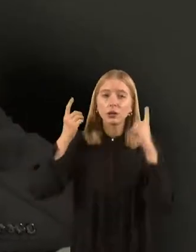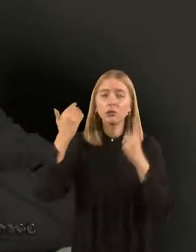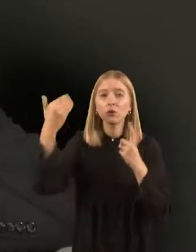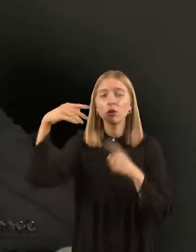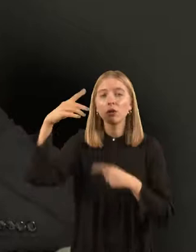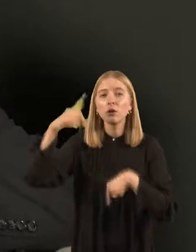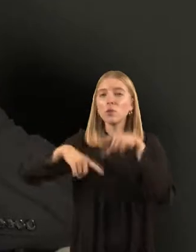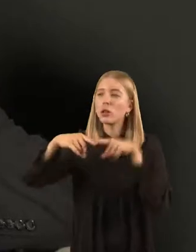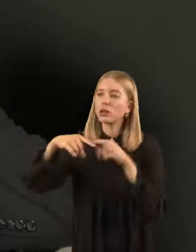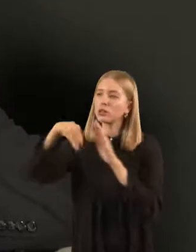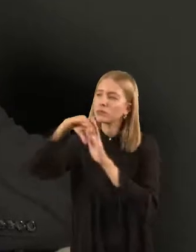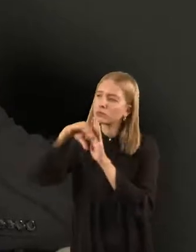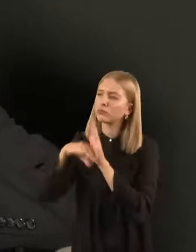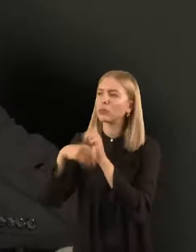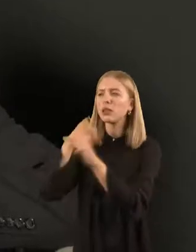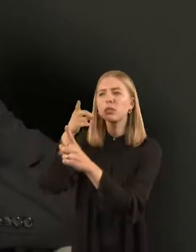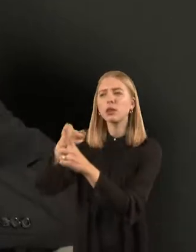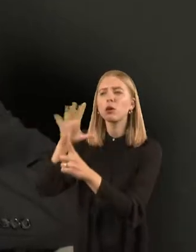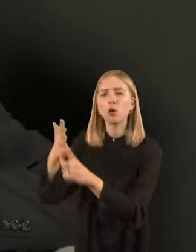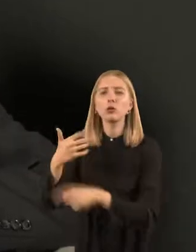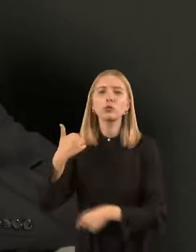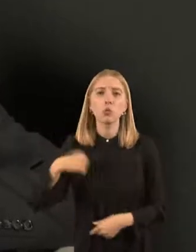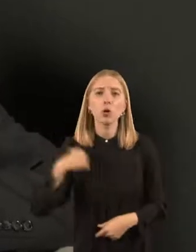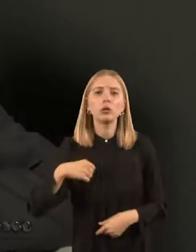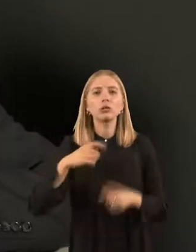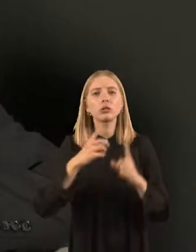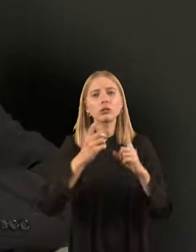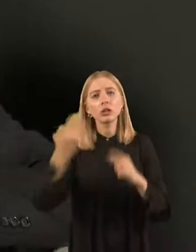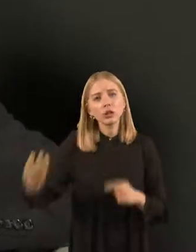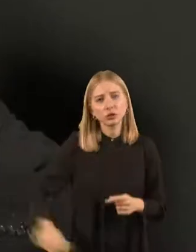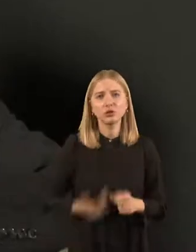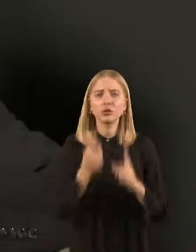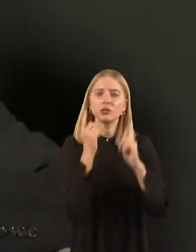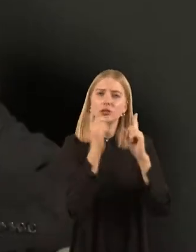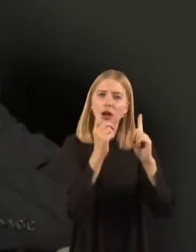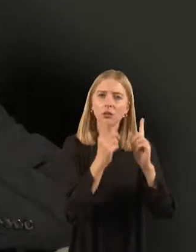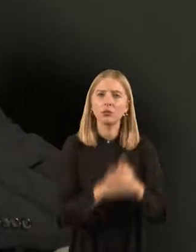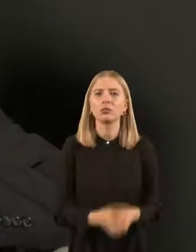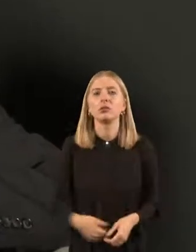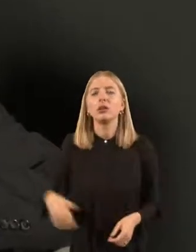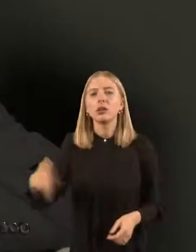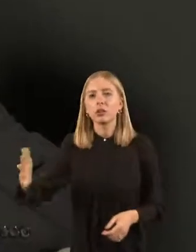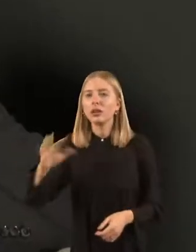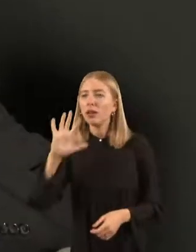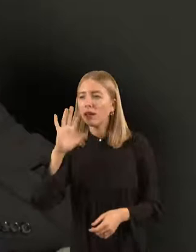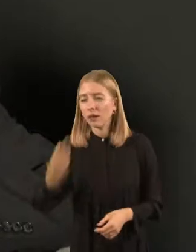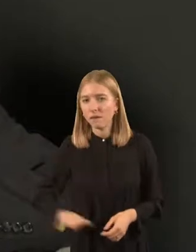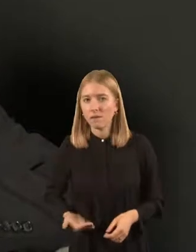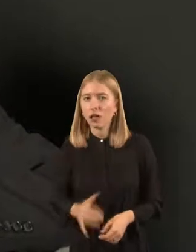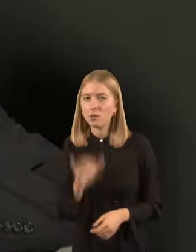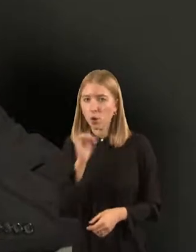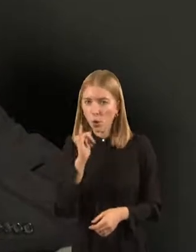the quality of life of the people, but to protect the ecosystems and the natural resources that we already have,